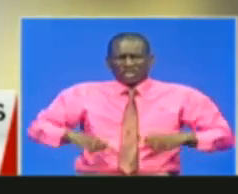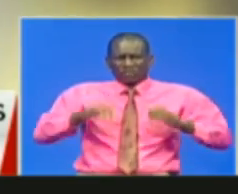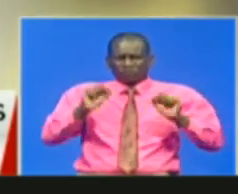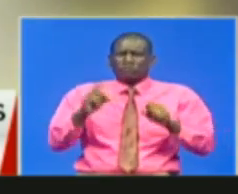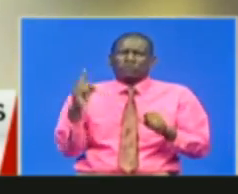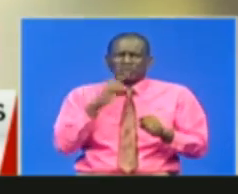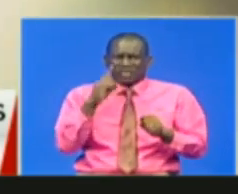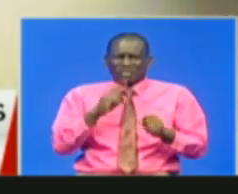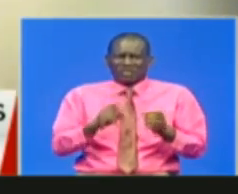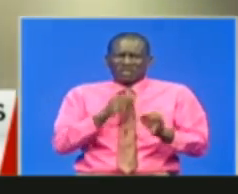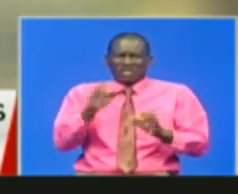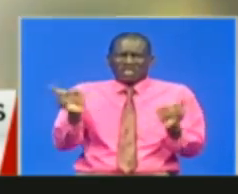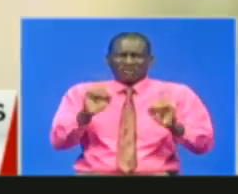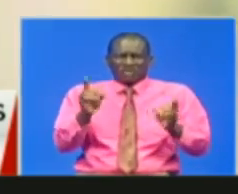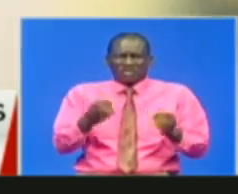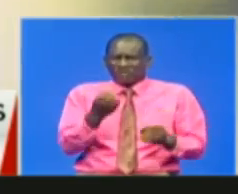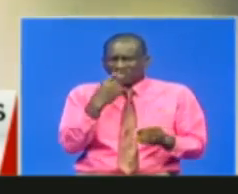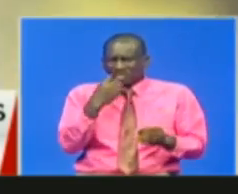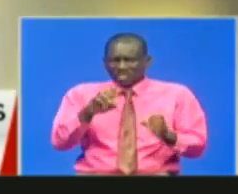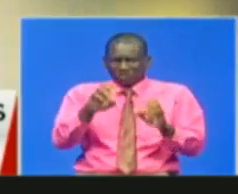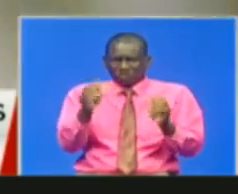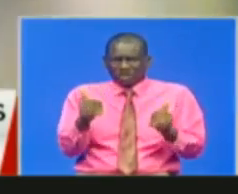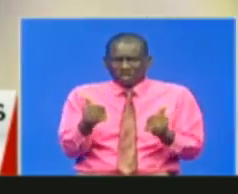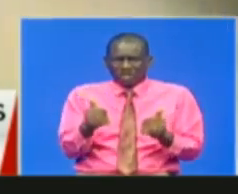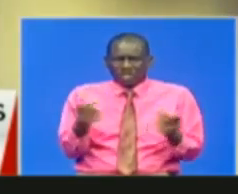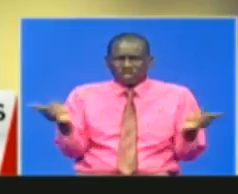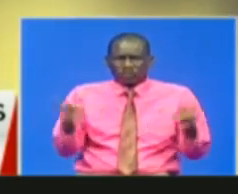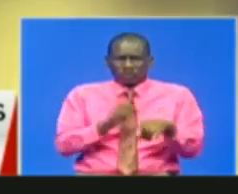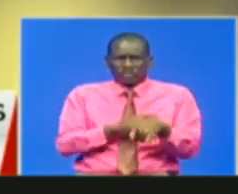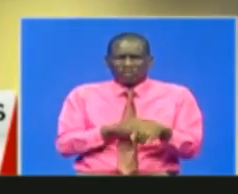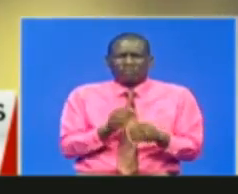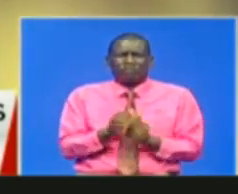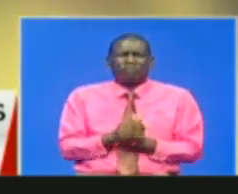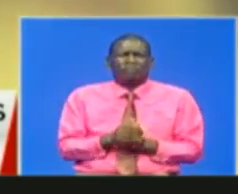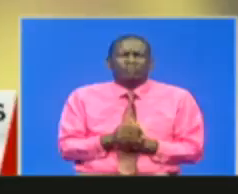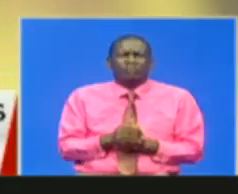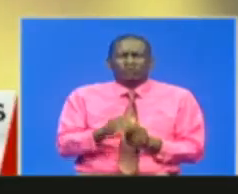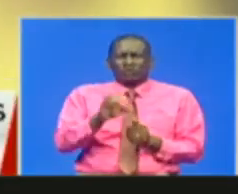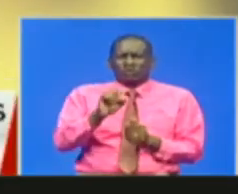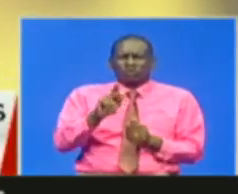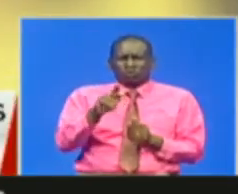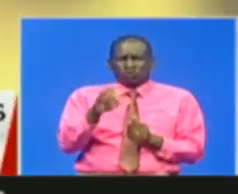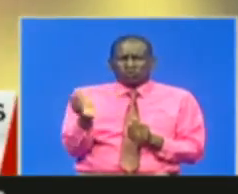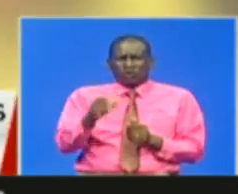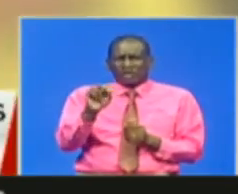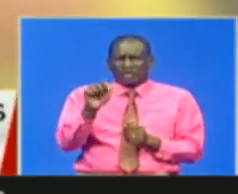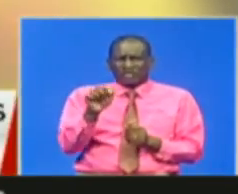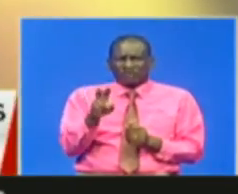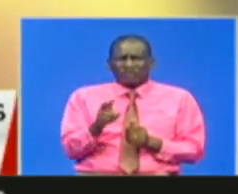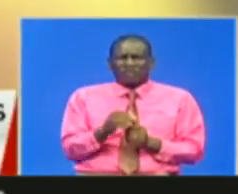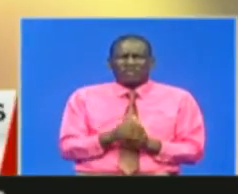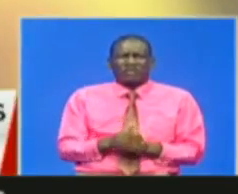danger if he doesn't get proper medical help soon. Okokusa, NTV.